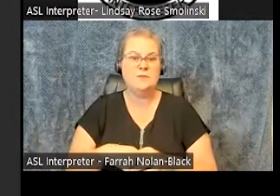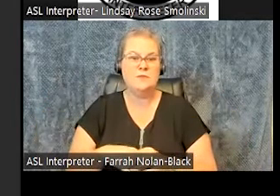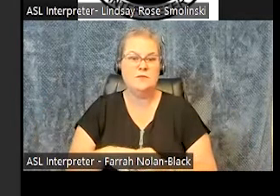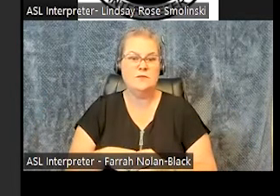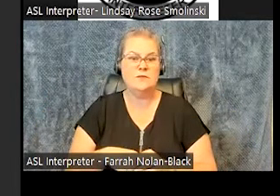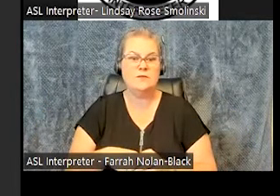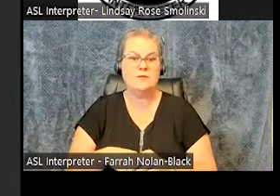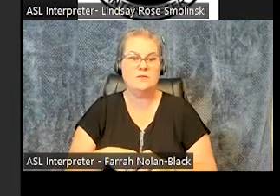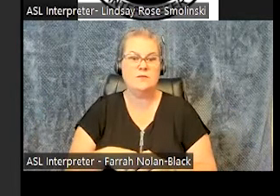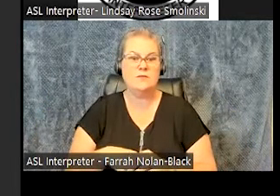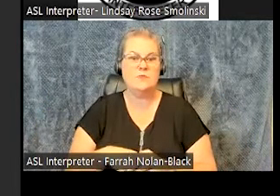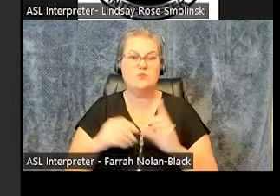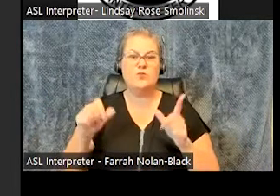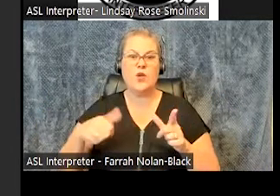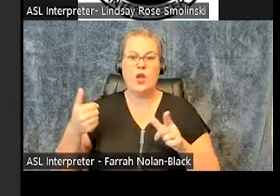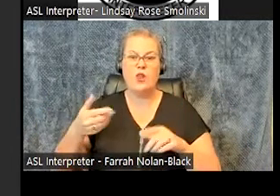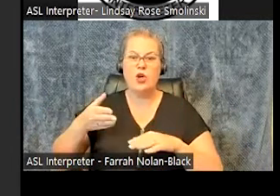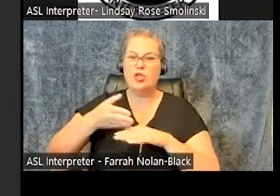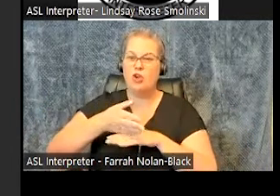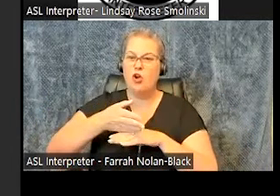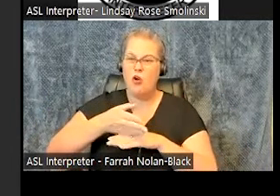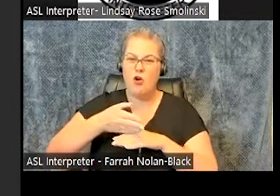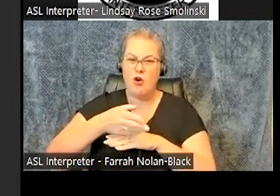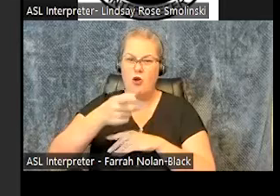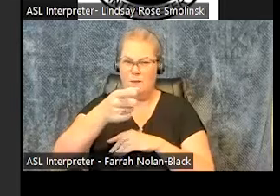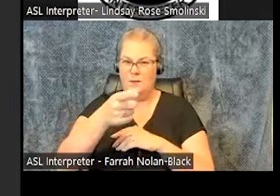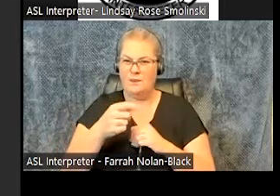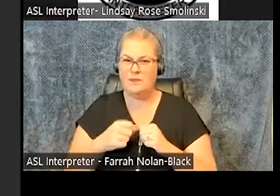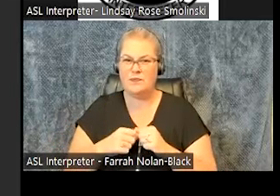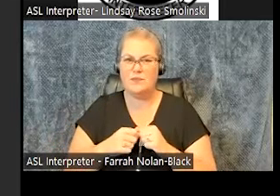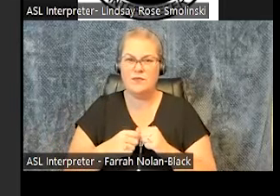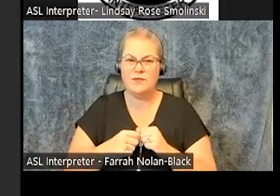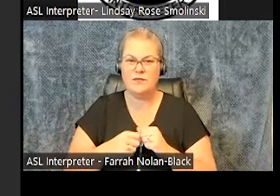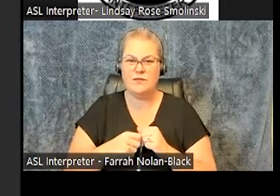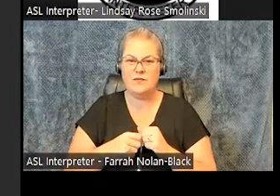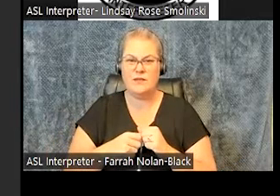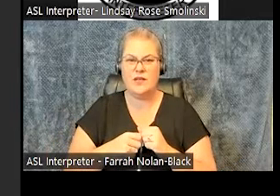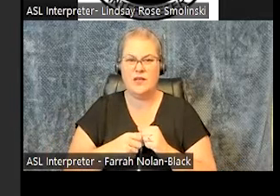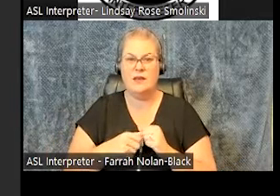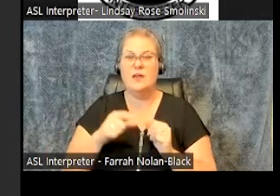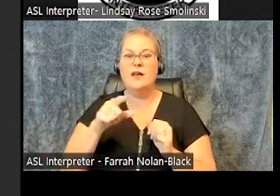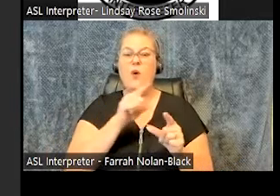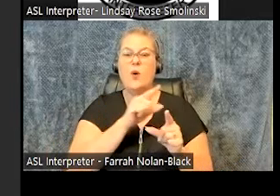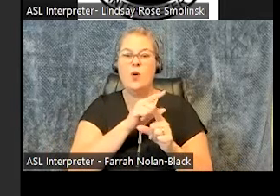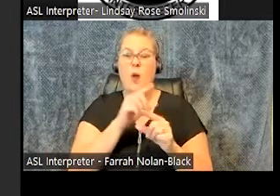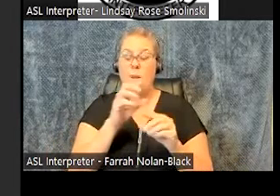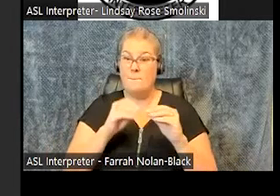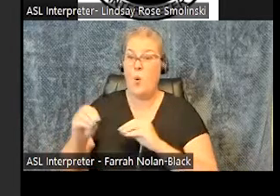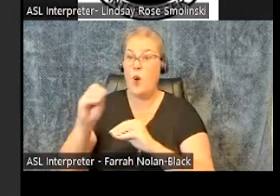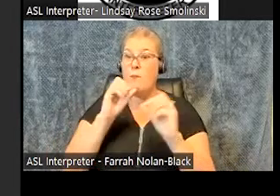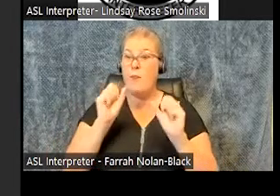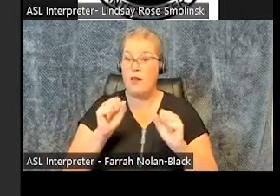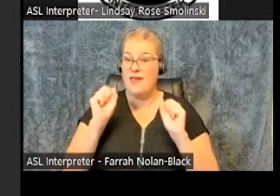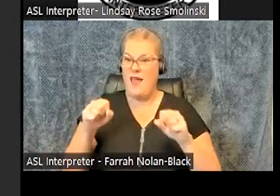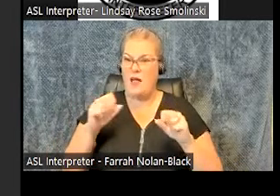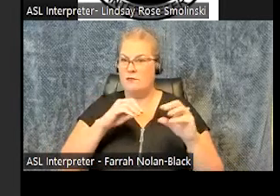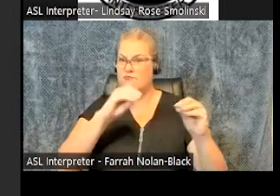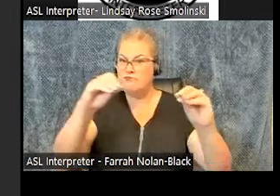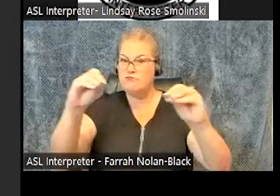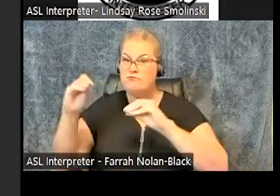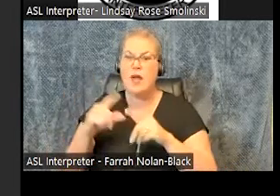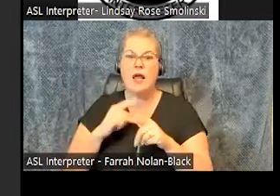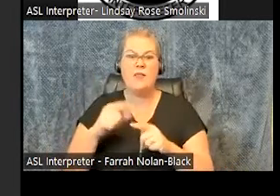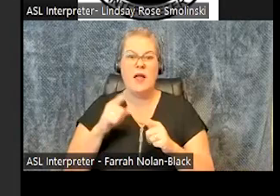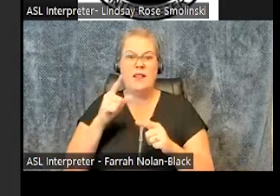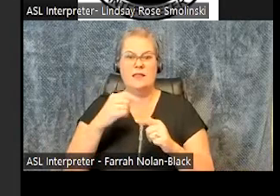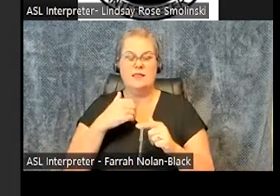Another mill that we use is what's called a Wood-Mizer LT70. This is a bandsaw mill, also portable like the other mill. It actually has what's called a hydraulic